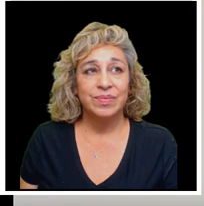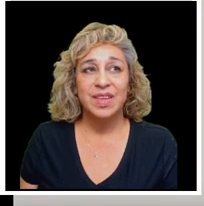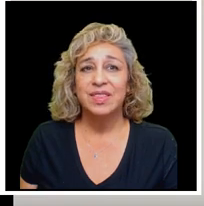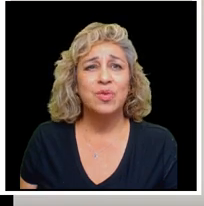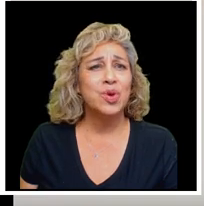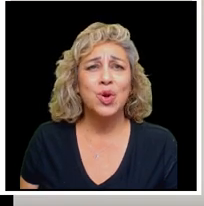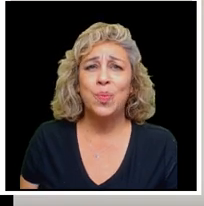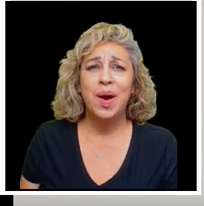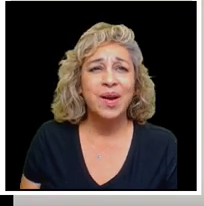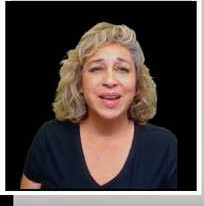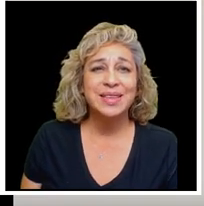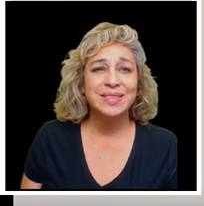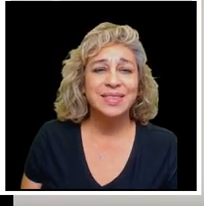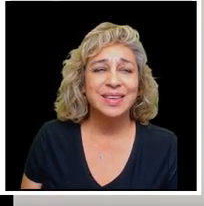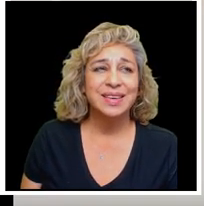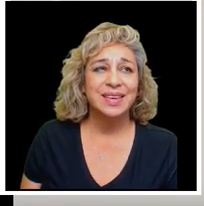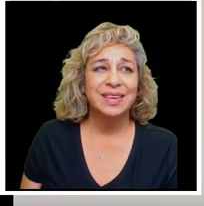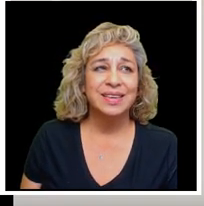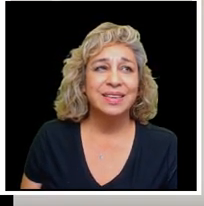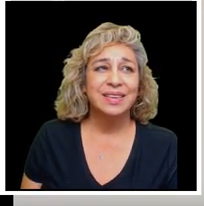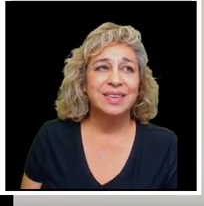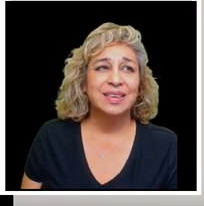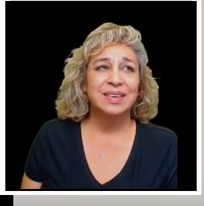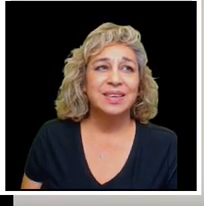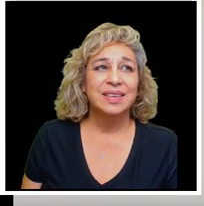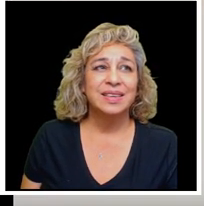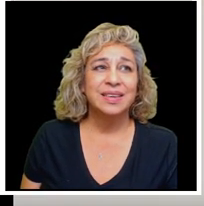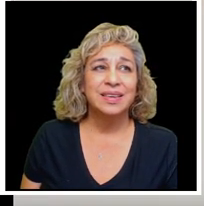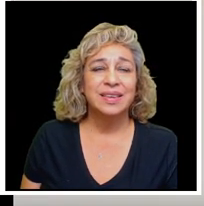there were no parties and